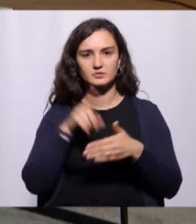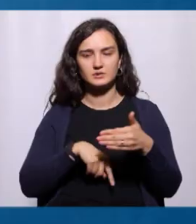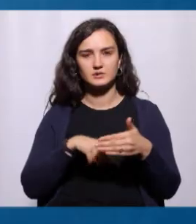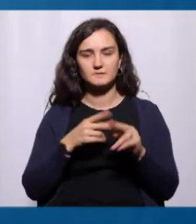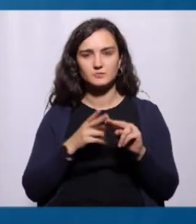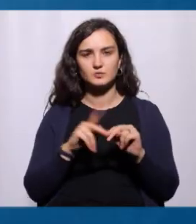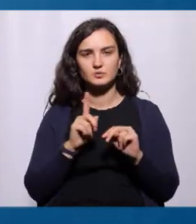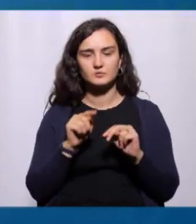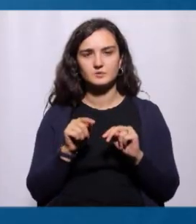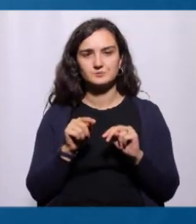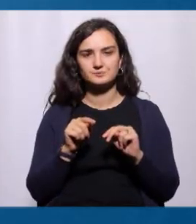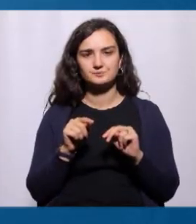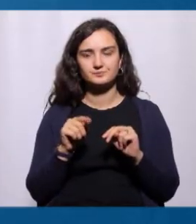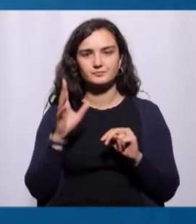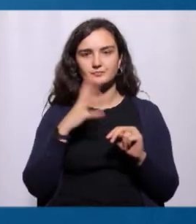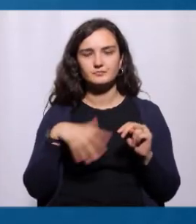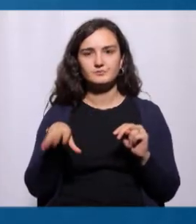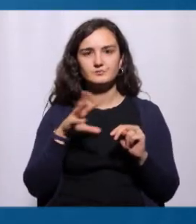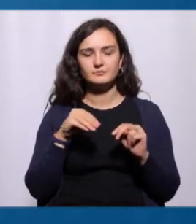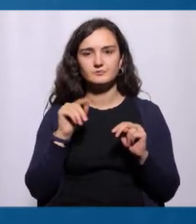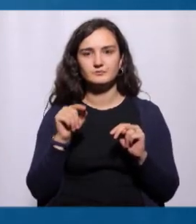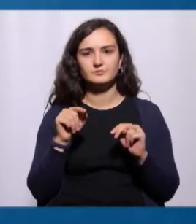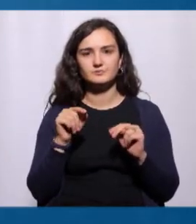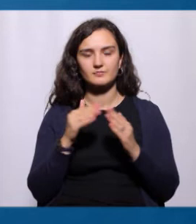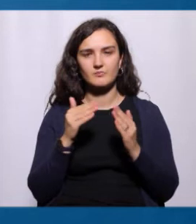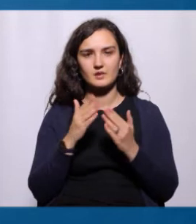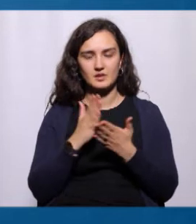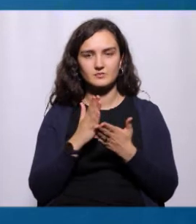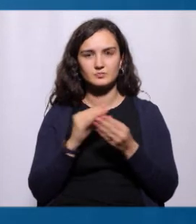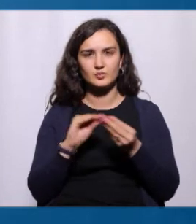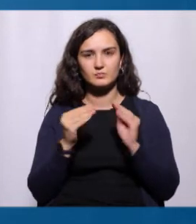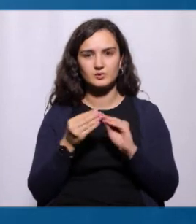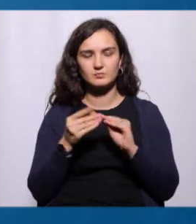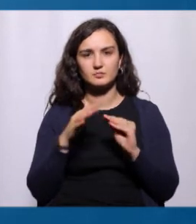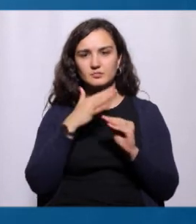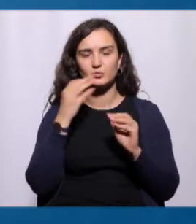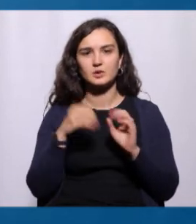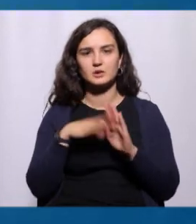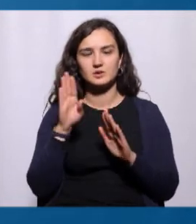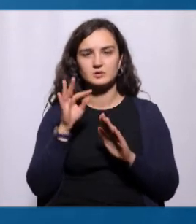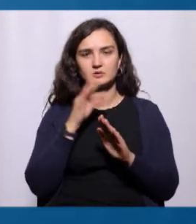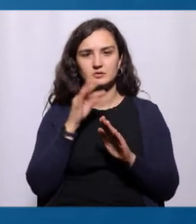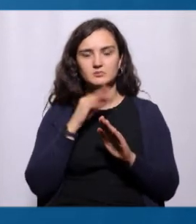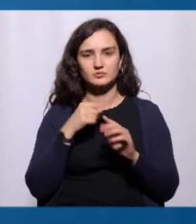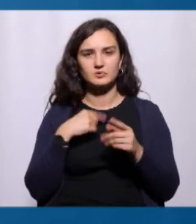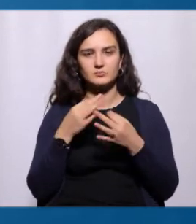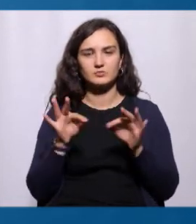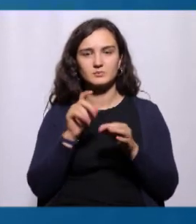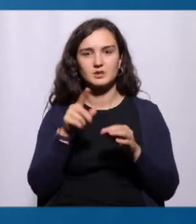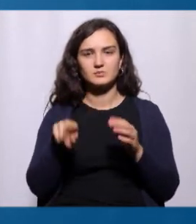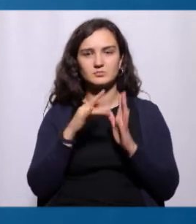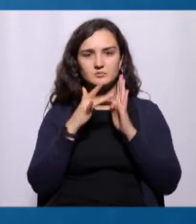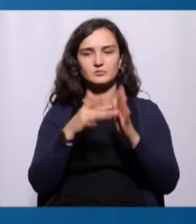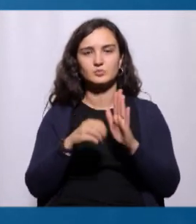believe because although airlines still have problems, they've gotten much better, which will allow people to